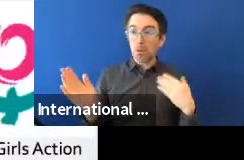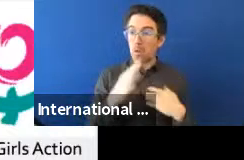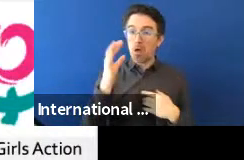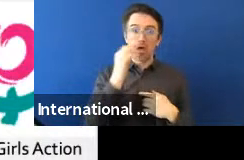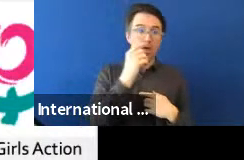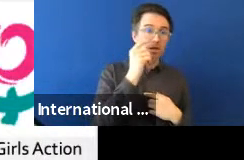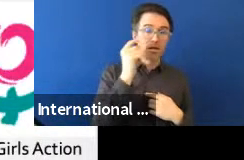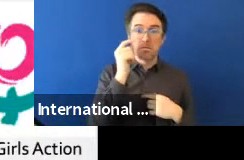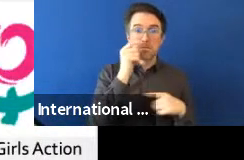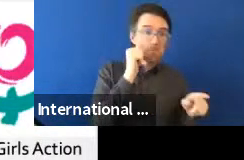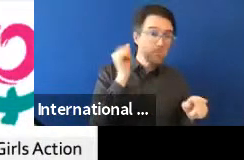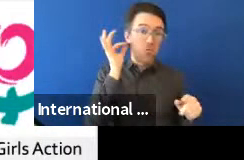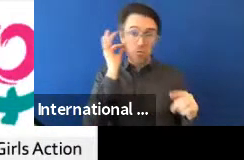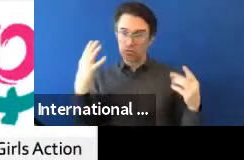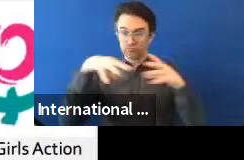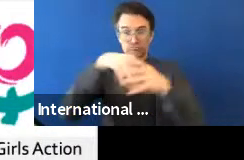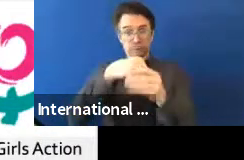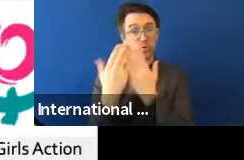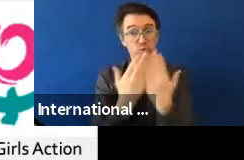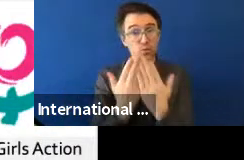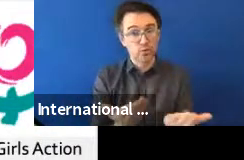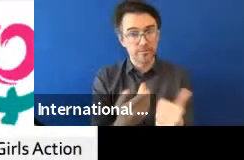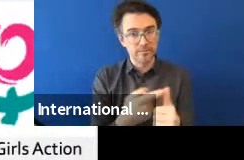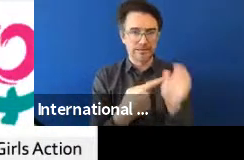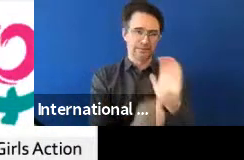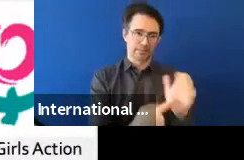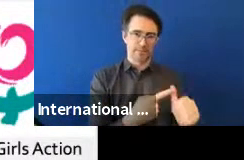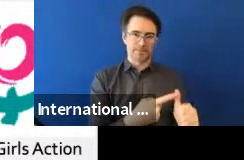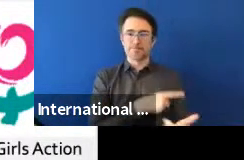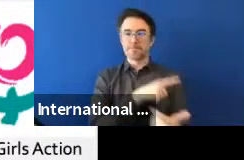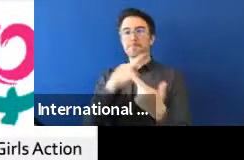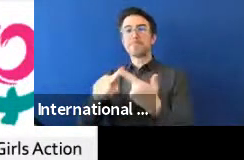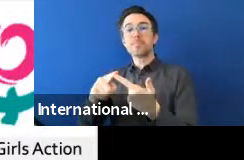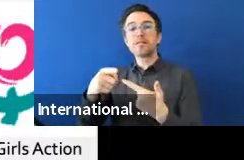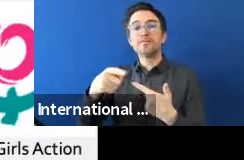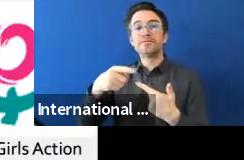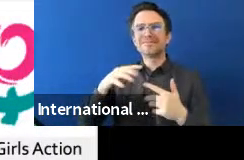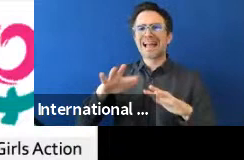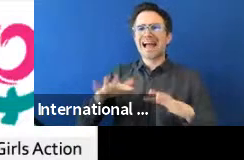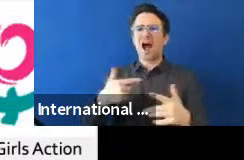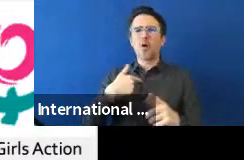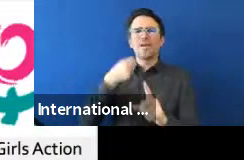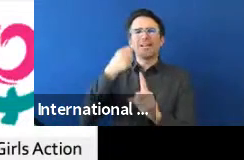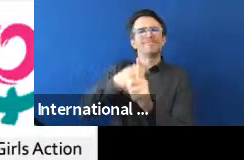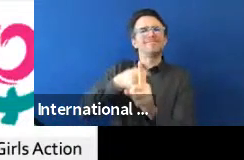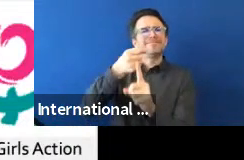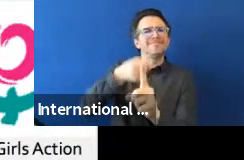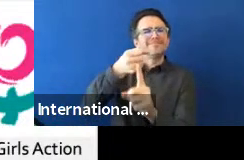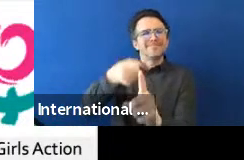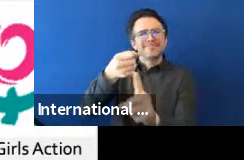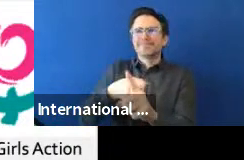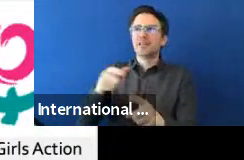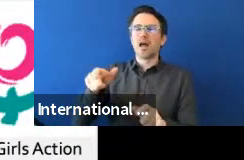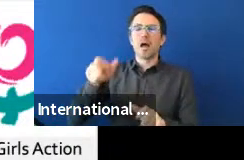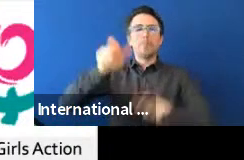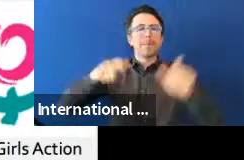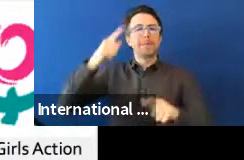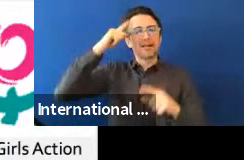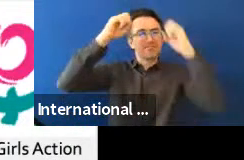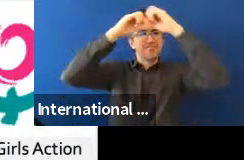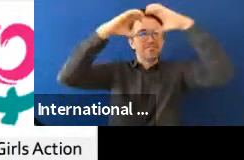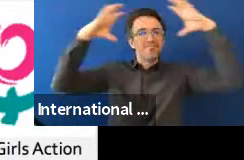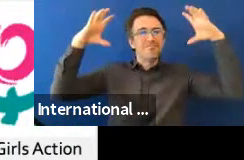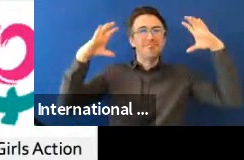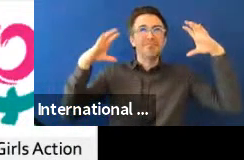couple's preference for sons. At community level, mobilization and gender awareness raising